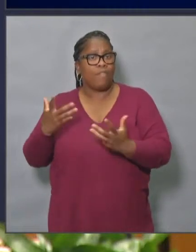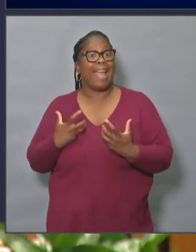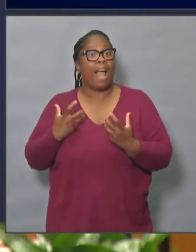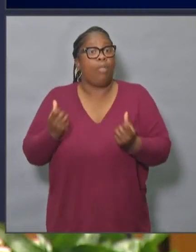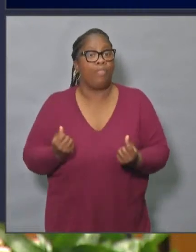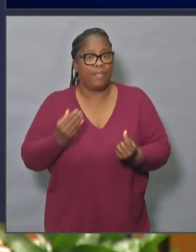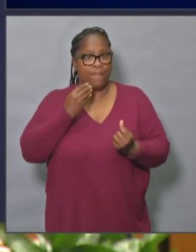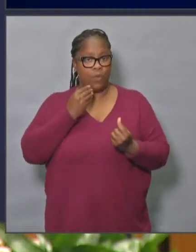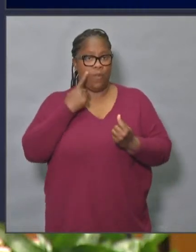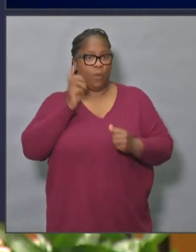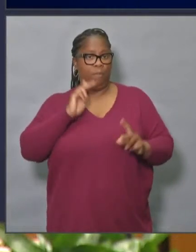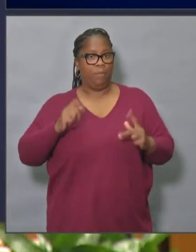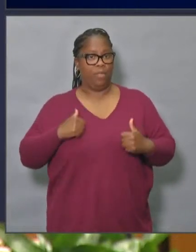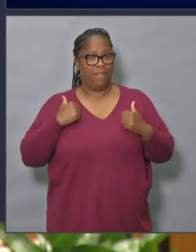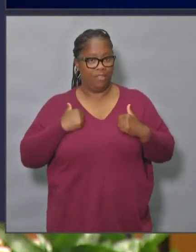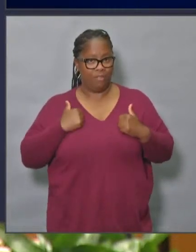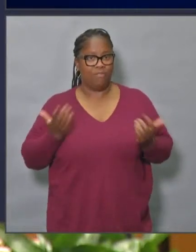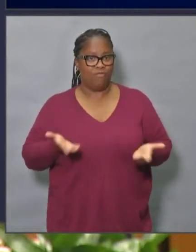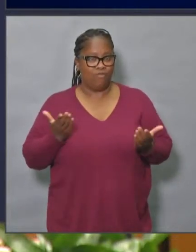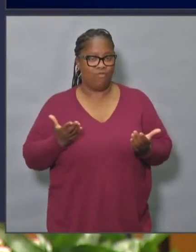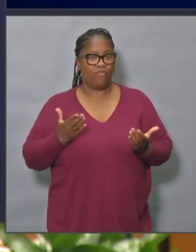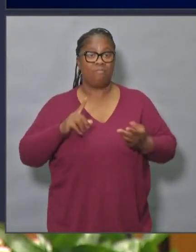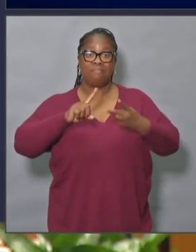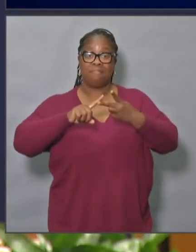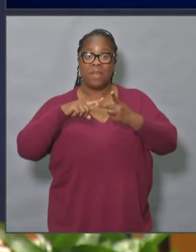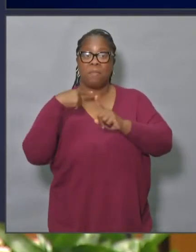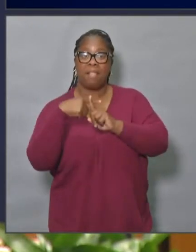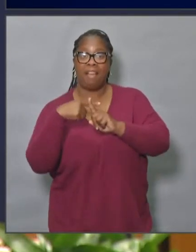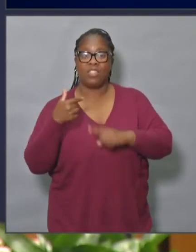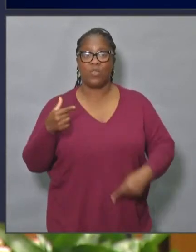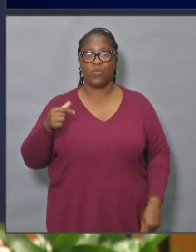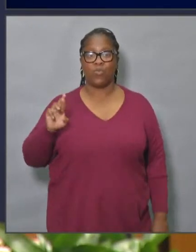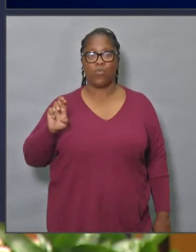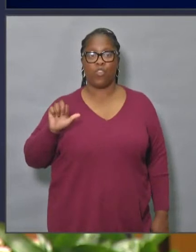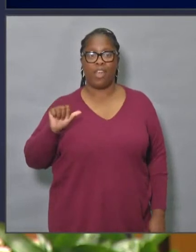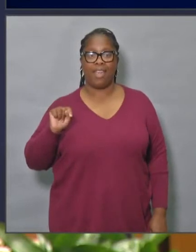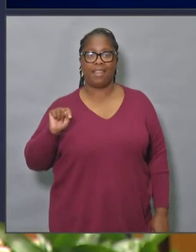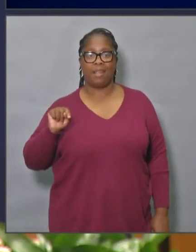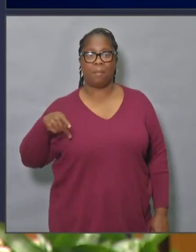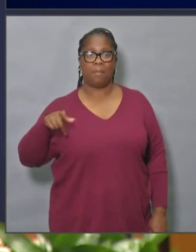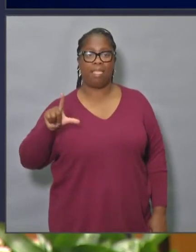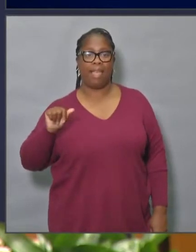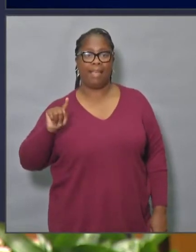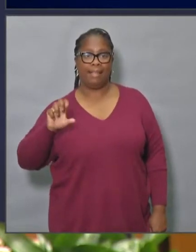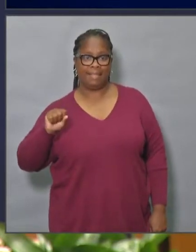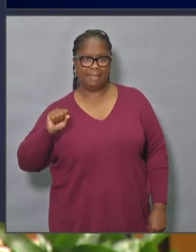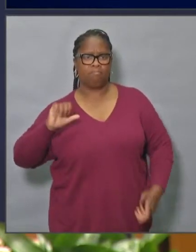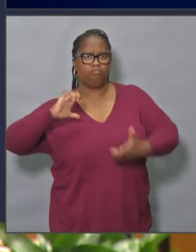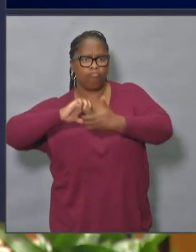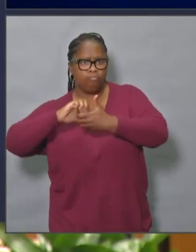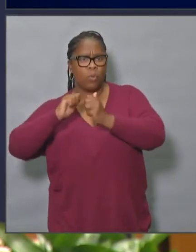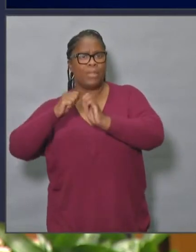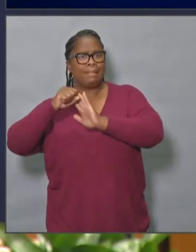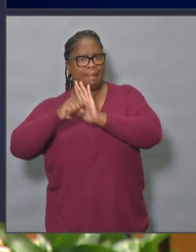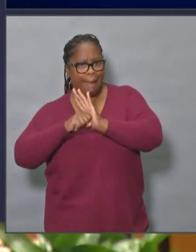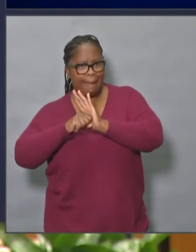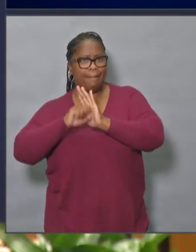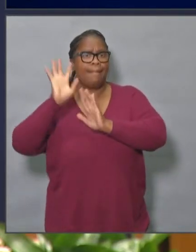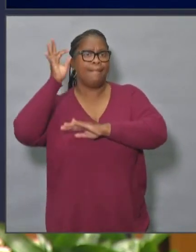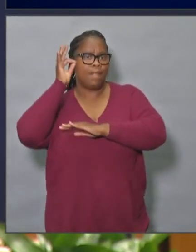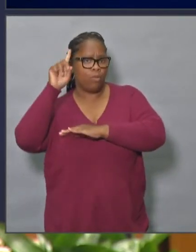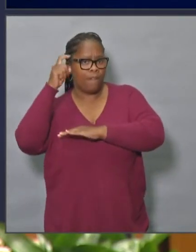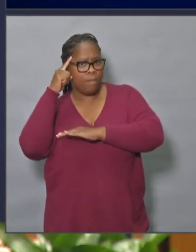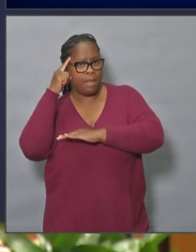also launched the Great Plates Delivered program in partnership with the state and federal government to achieve basically 2